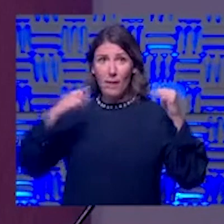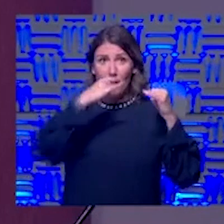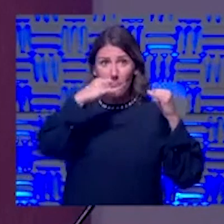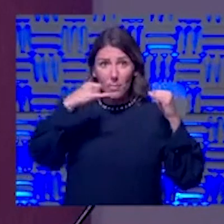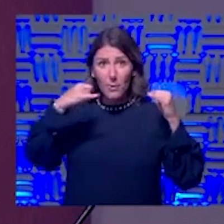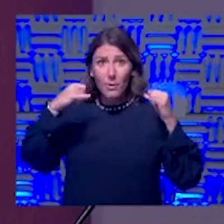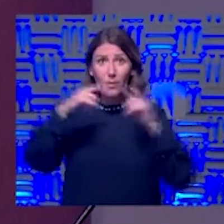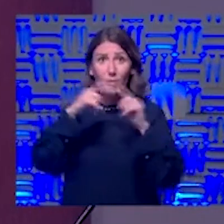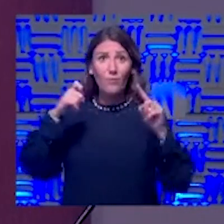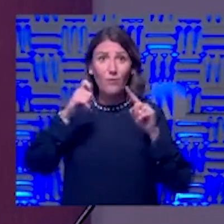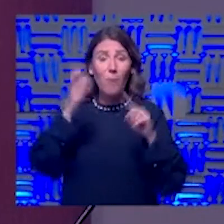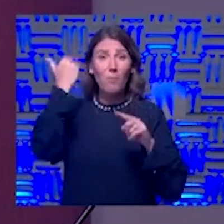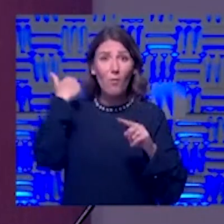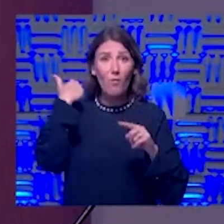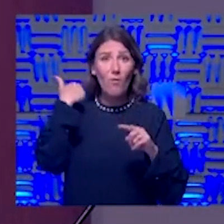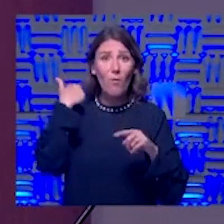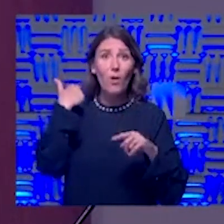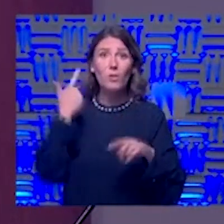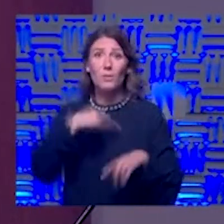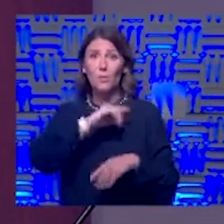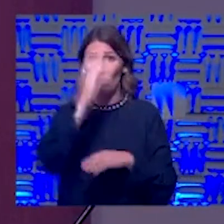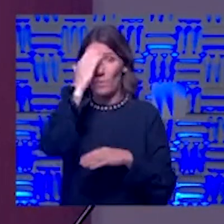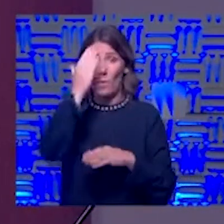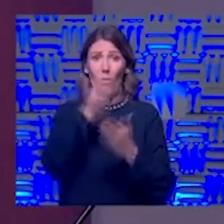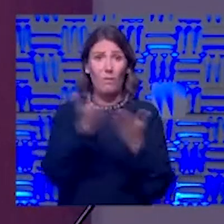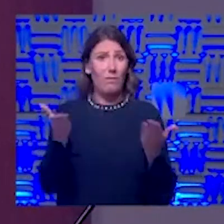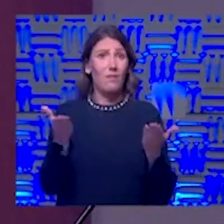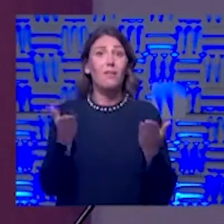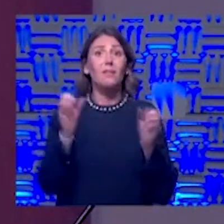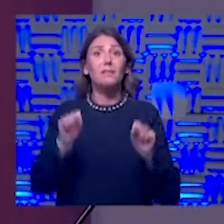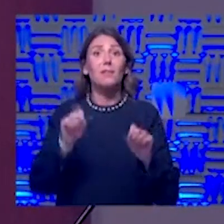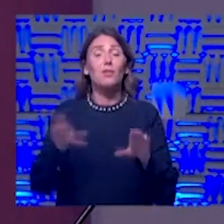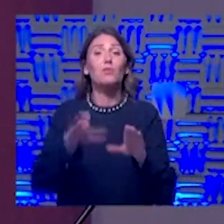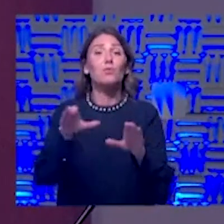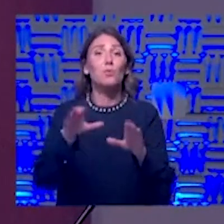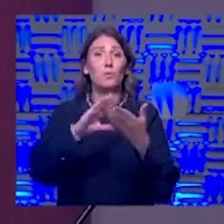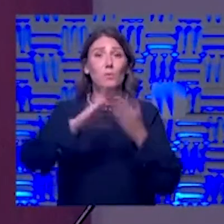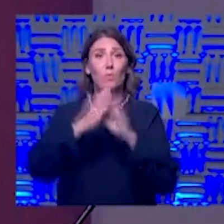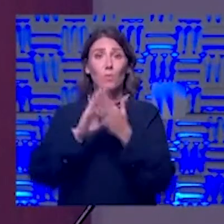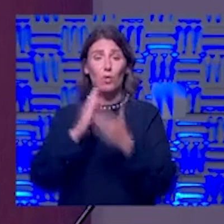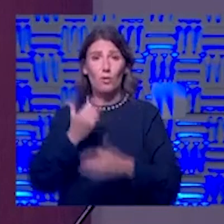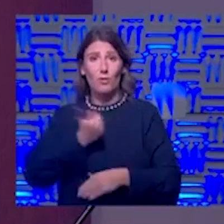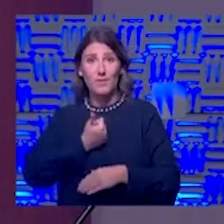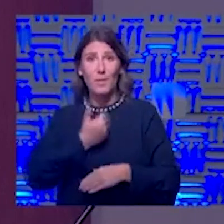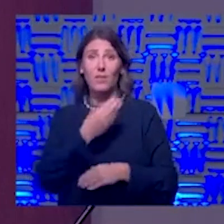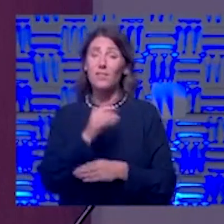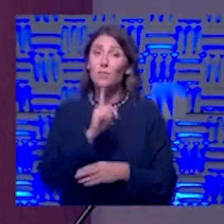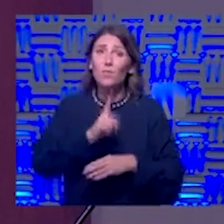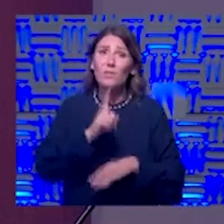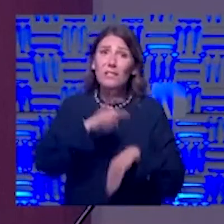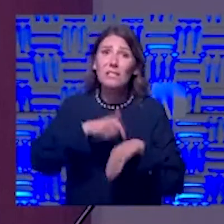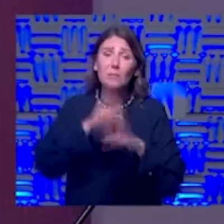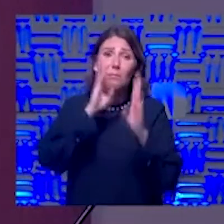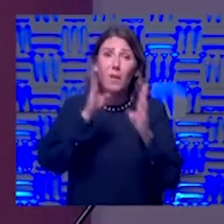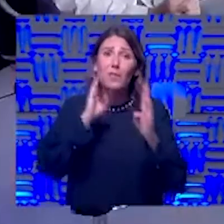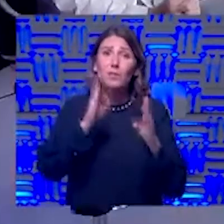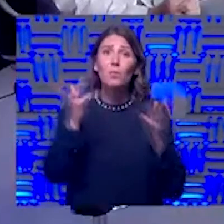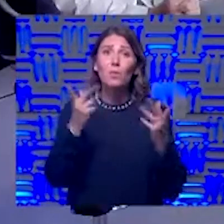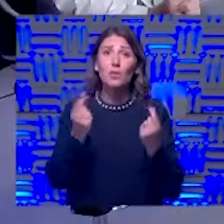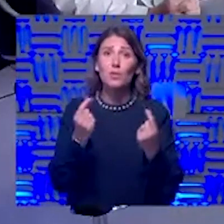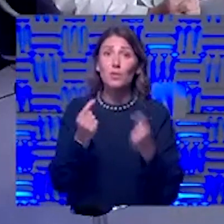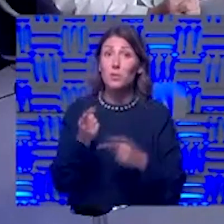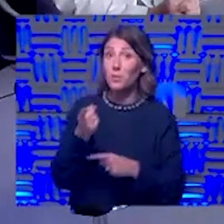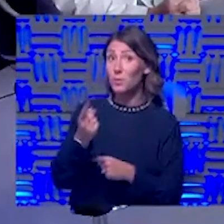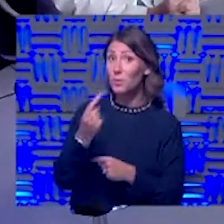seen that before. So we know that there are things that we can do as a community, and I think it's really time to pay attention to that. Are you telling me